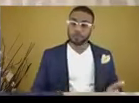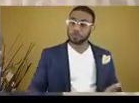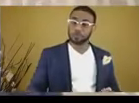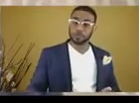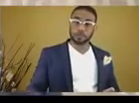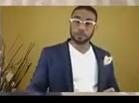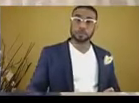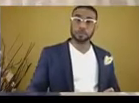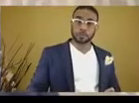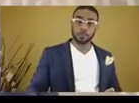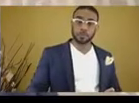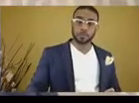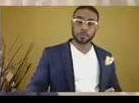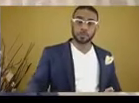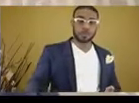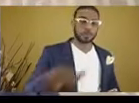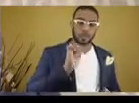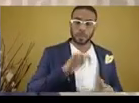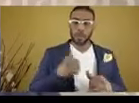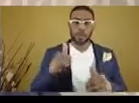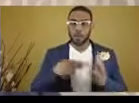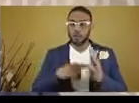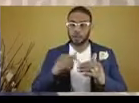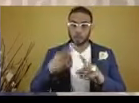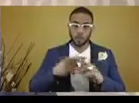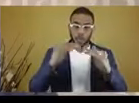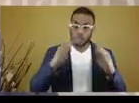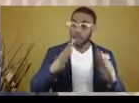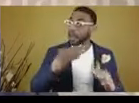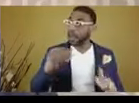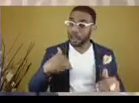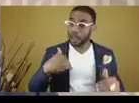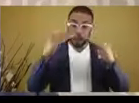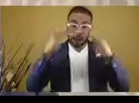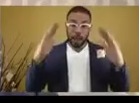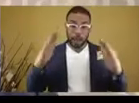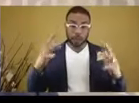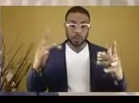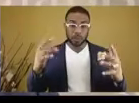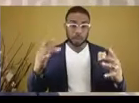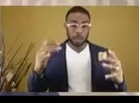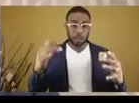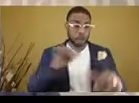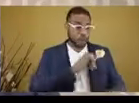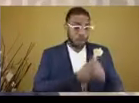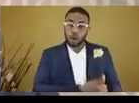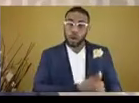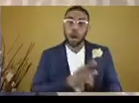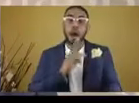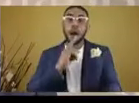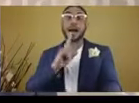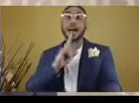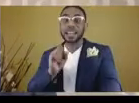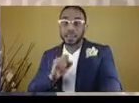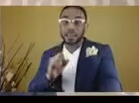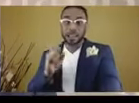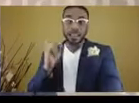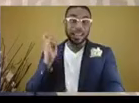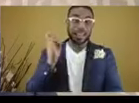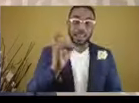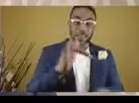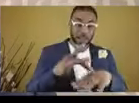there's not enough affordable rental housing, and our housing authorities are literally giving vacant